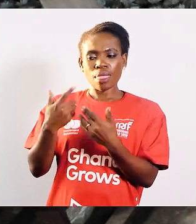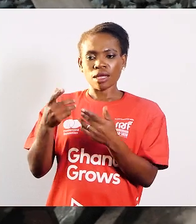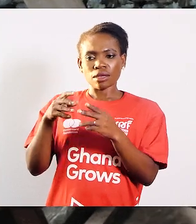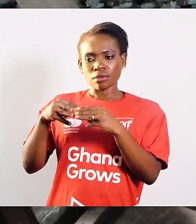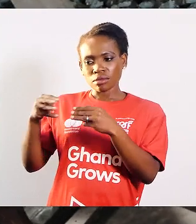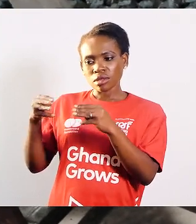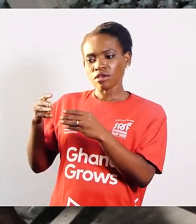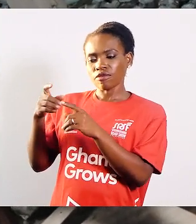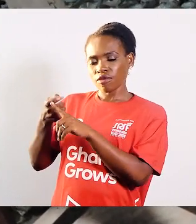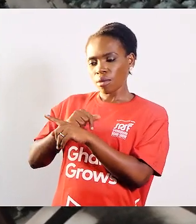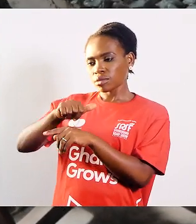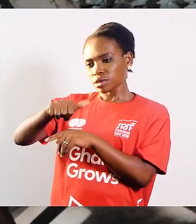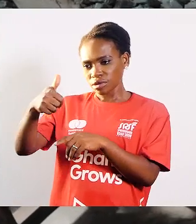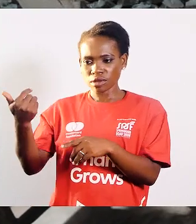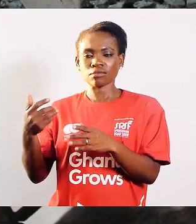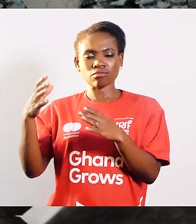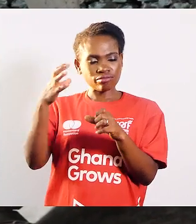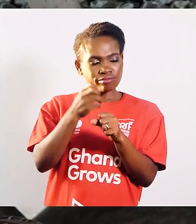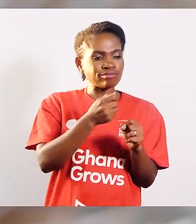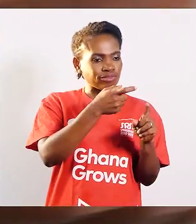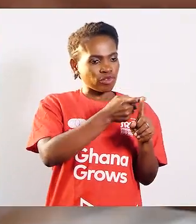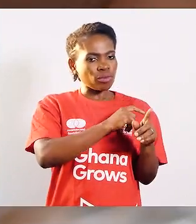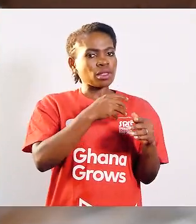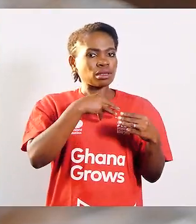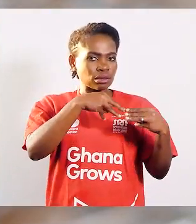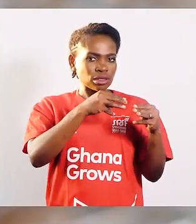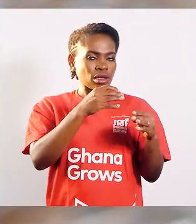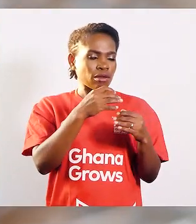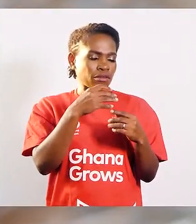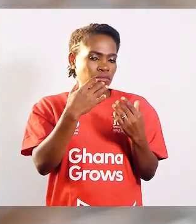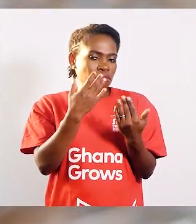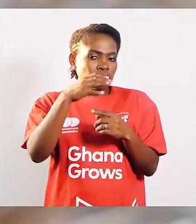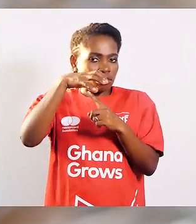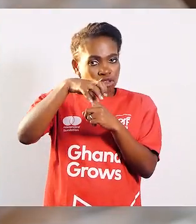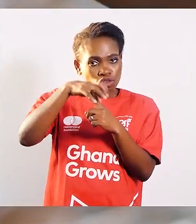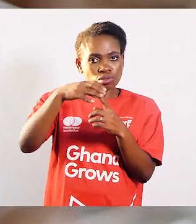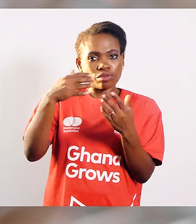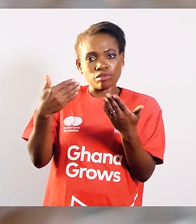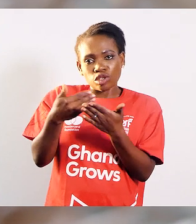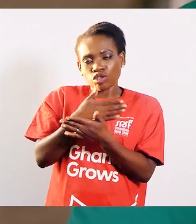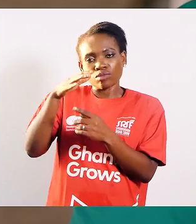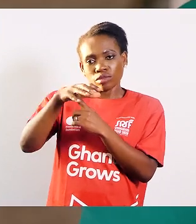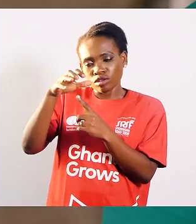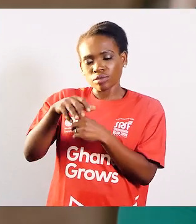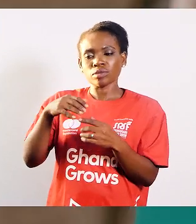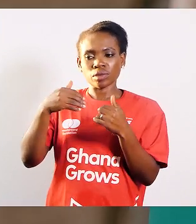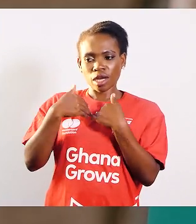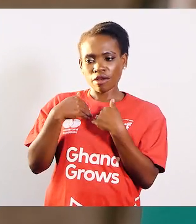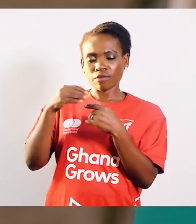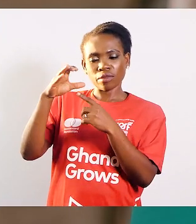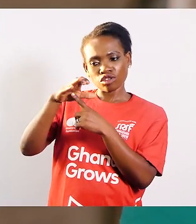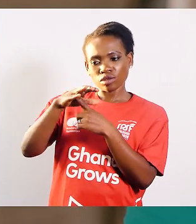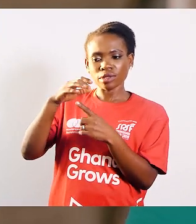you throughout the process. So we can also sell of fresh mushrooms. People buy the fresh mushrooms, and now we have mushroom kebabs. That's interesting.